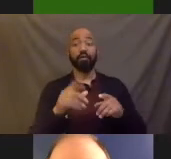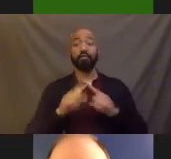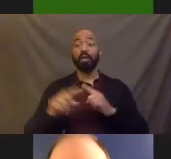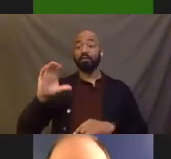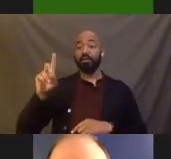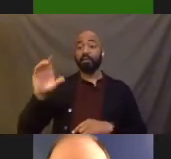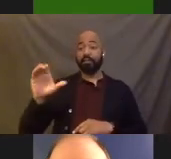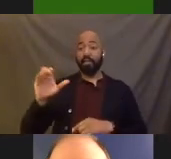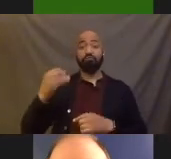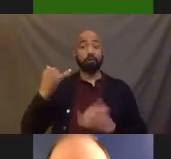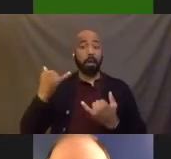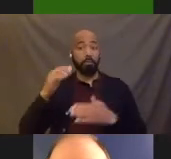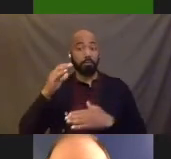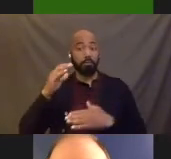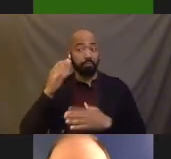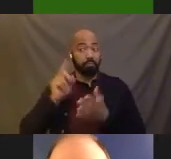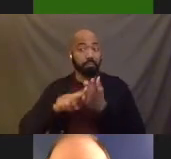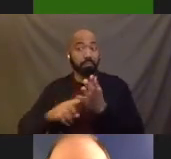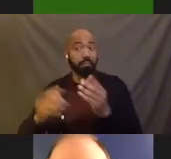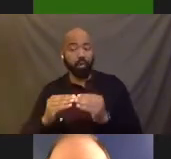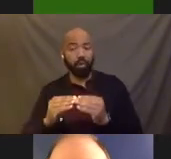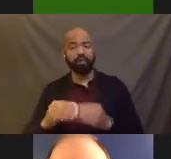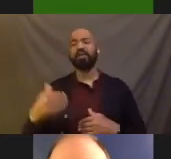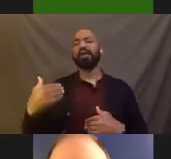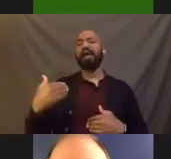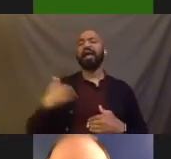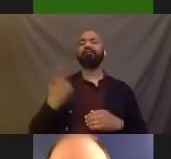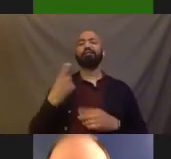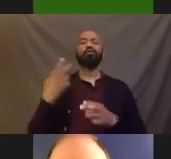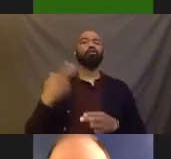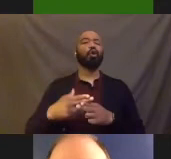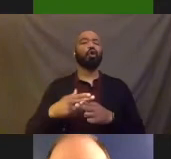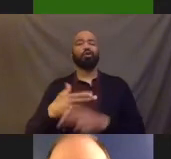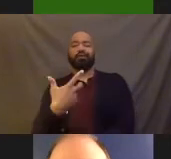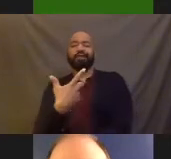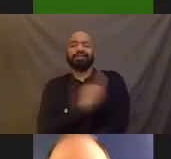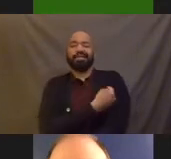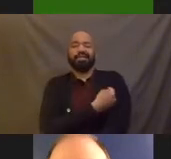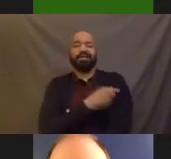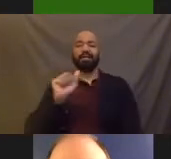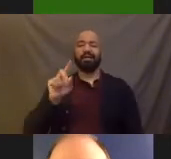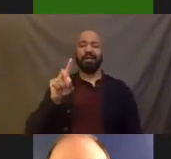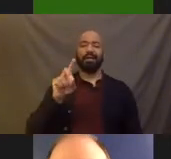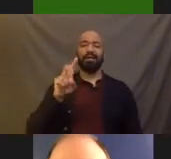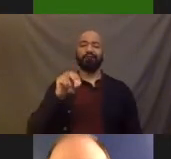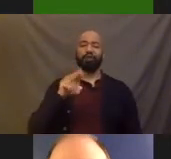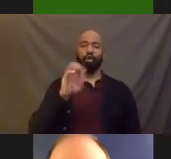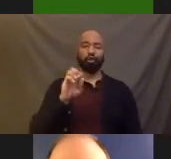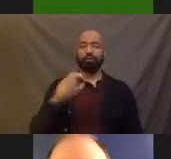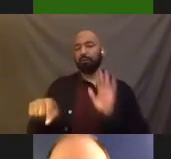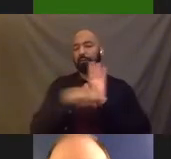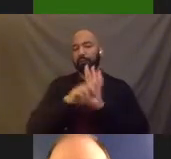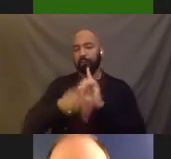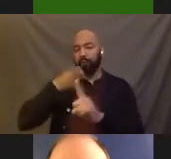heard of the Vaccine Adverse Event Reporting System, and that is a site online that you can go to if you have a